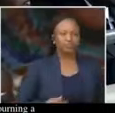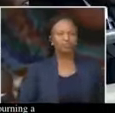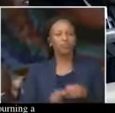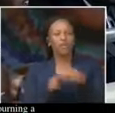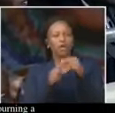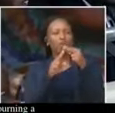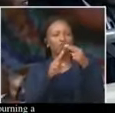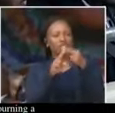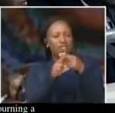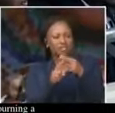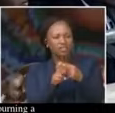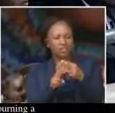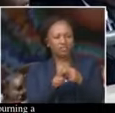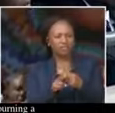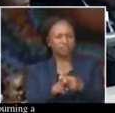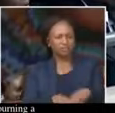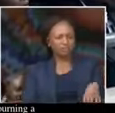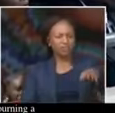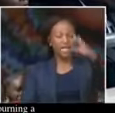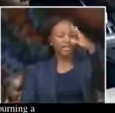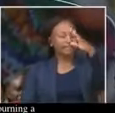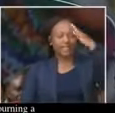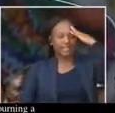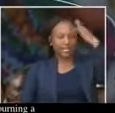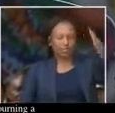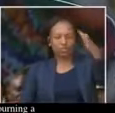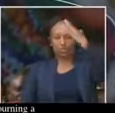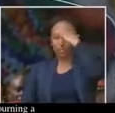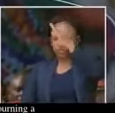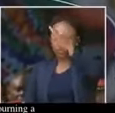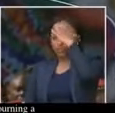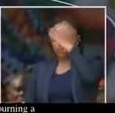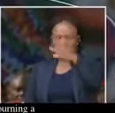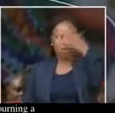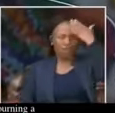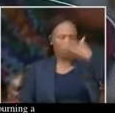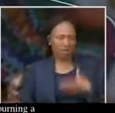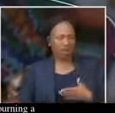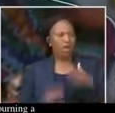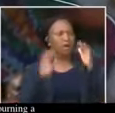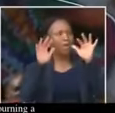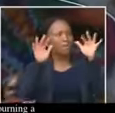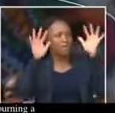Salutations to fellow South Africans, Africans and people of the world.